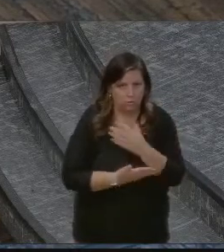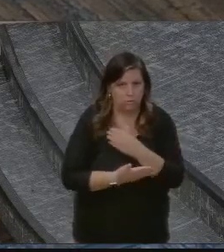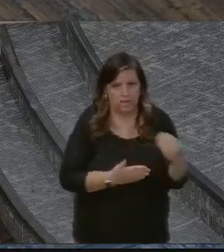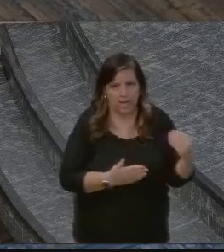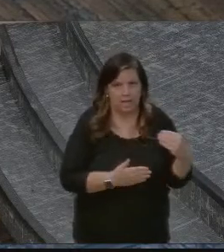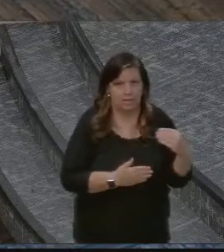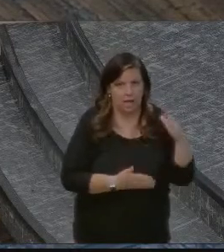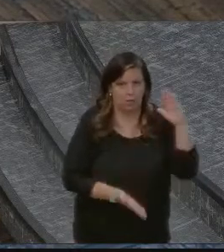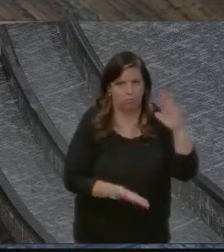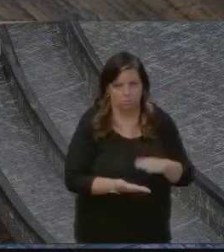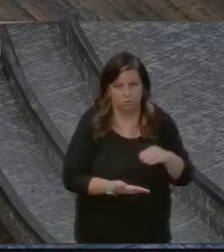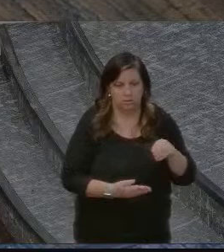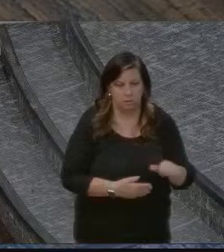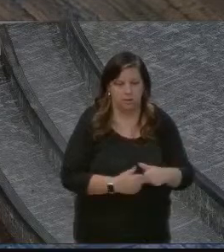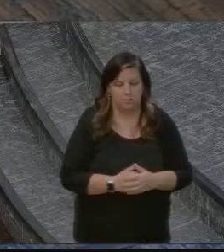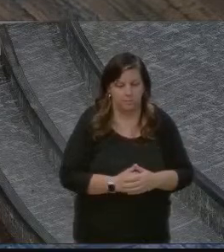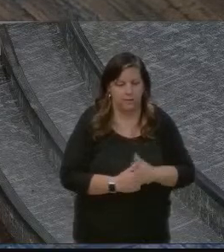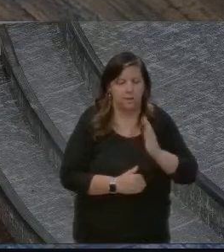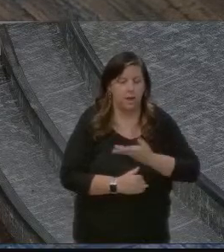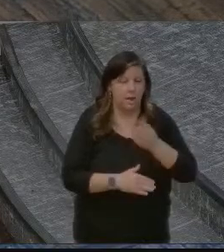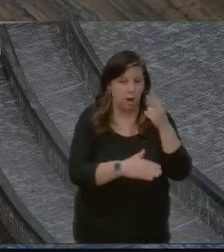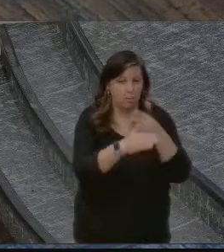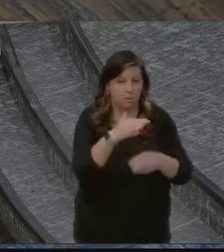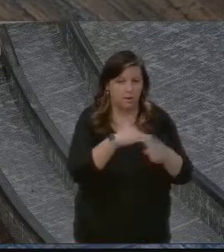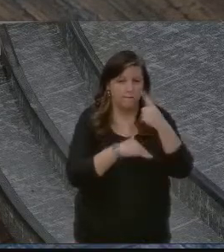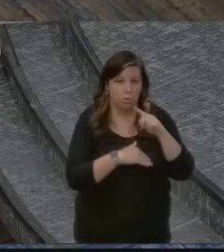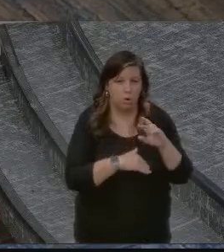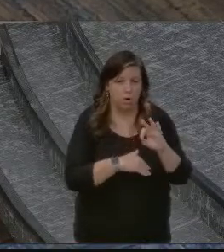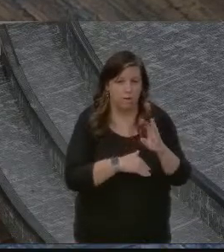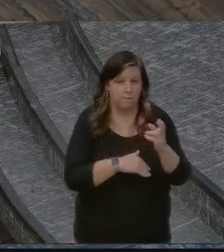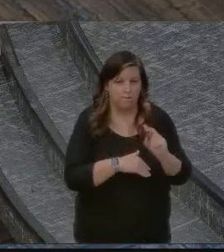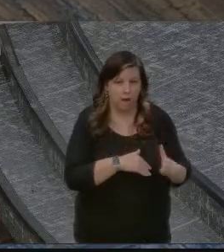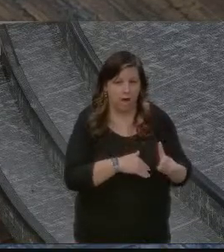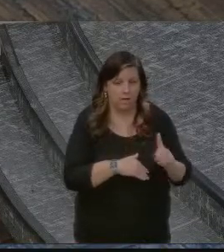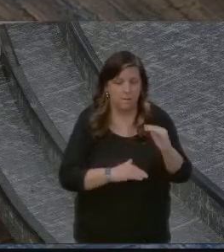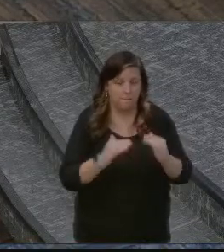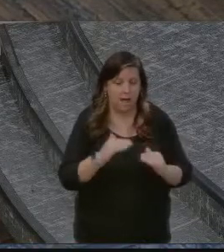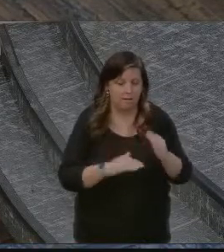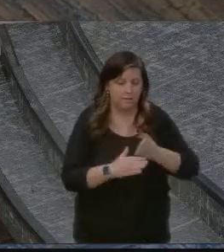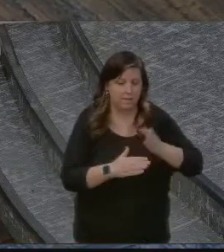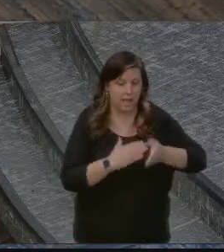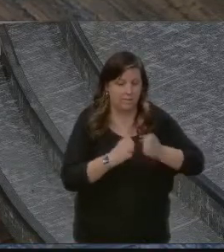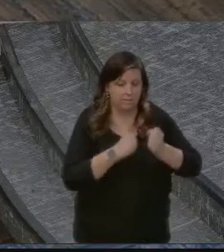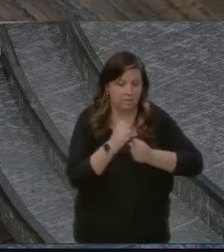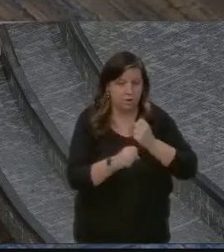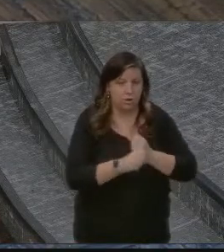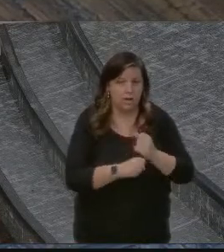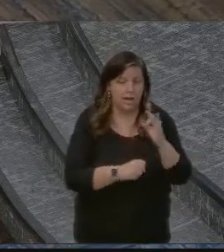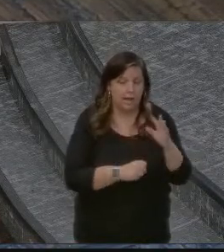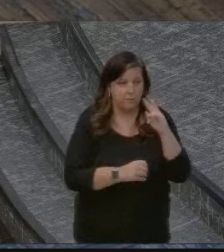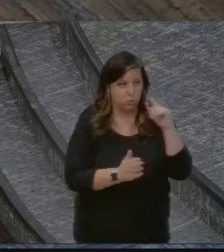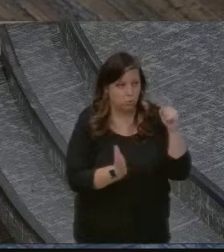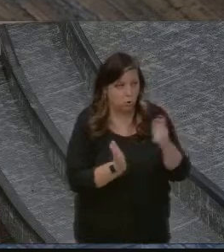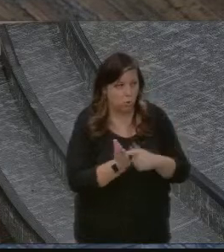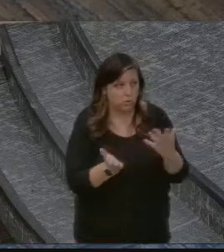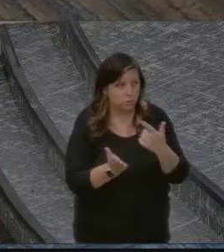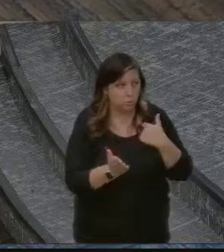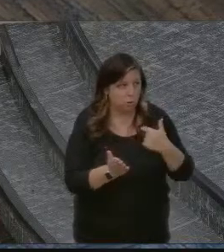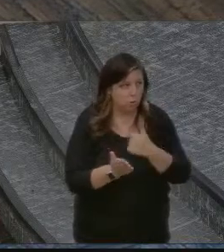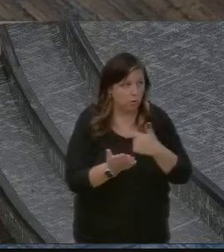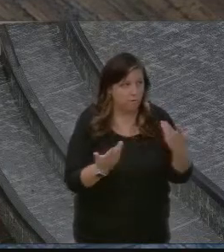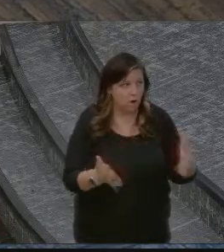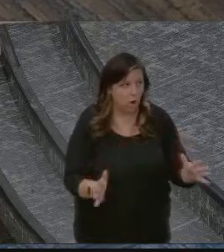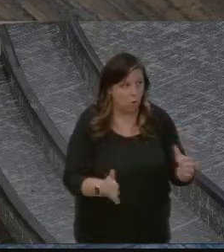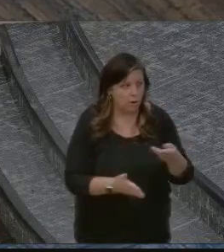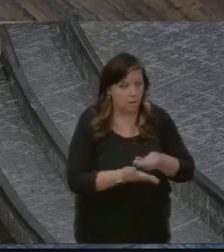And then our projection for our fund balance at the end of the year, if you're looking at what we have budgeted, that's that blue line